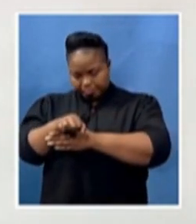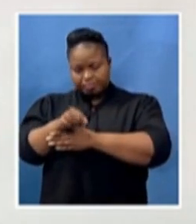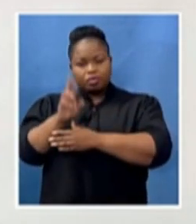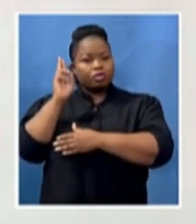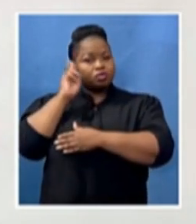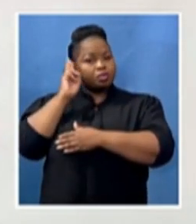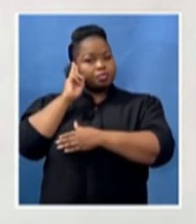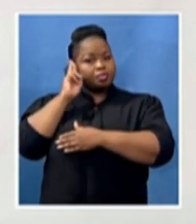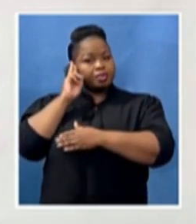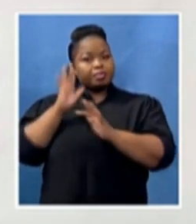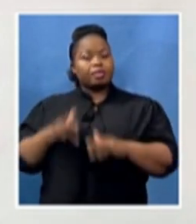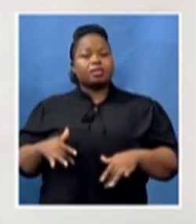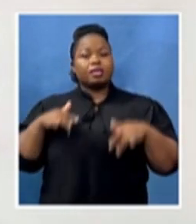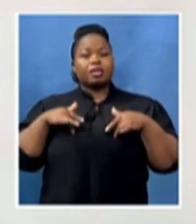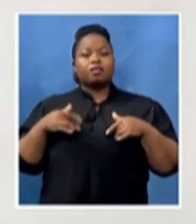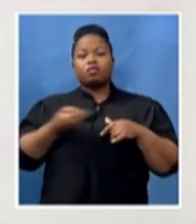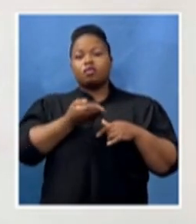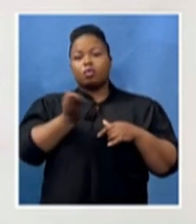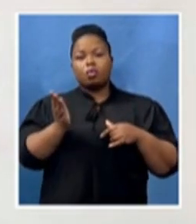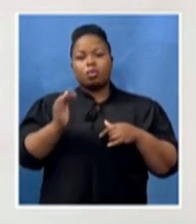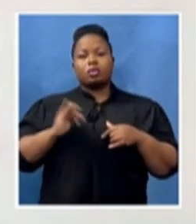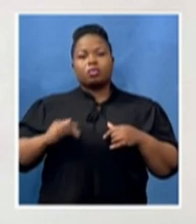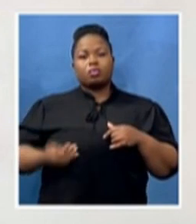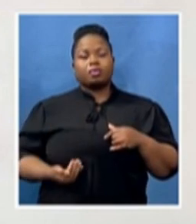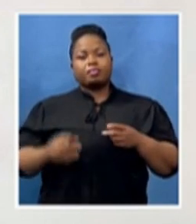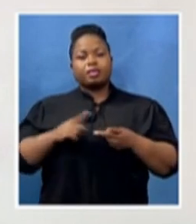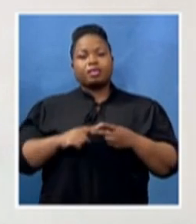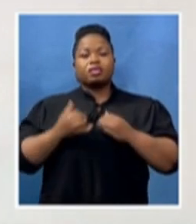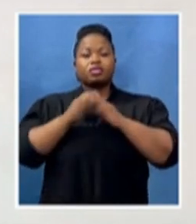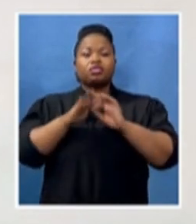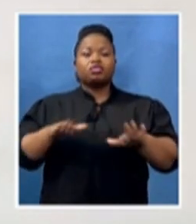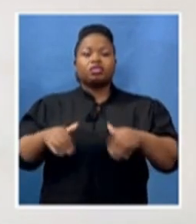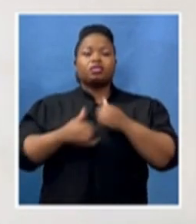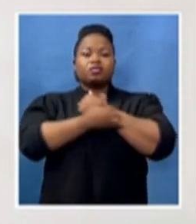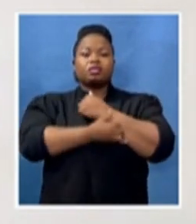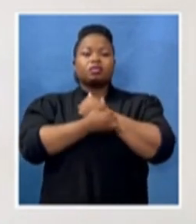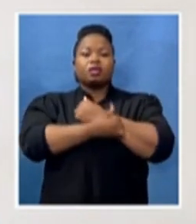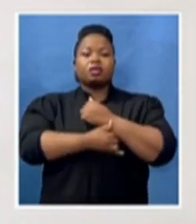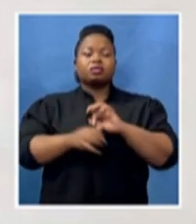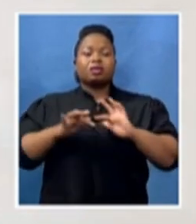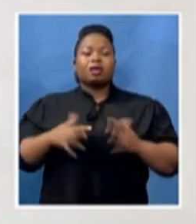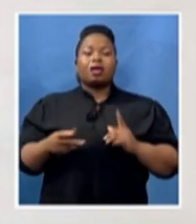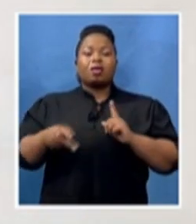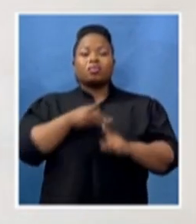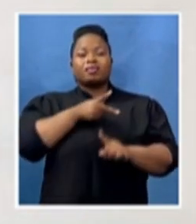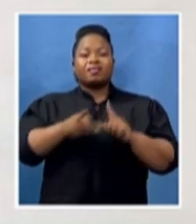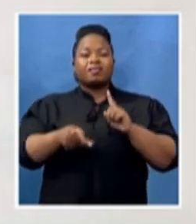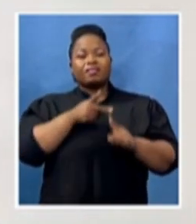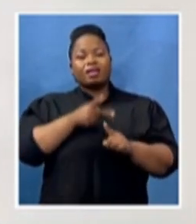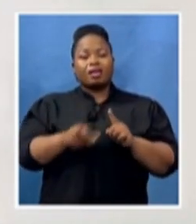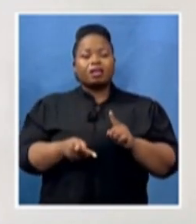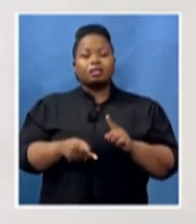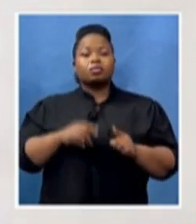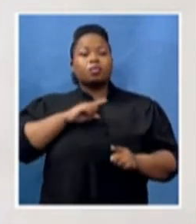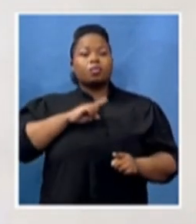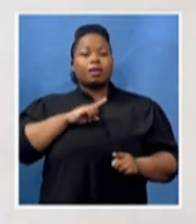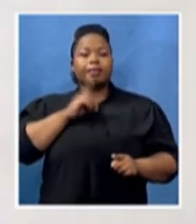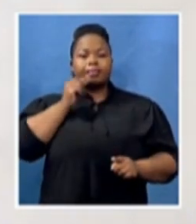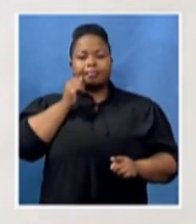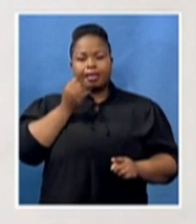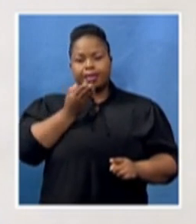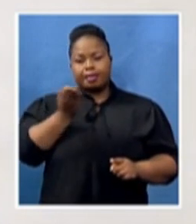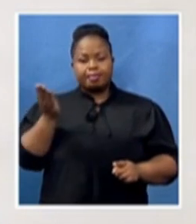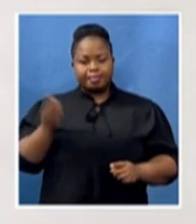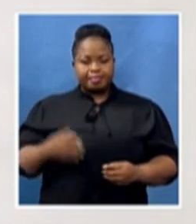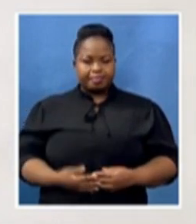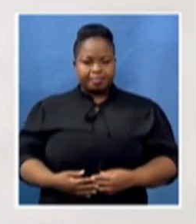children of this country who've lost their lives violently in the hands of their men. May all the departed